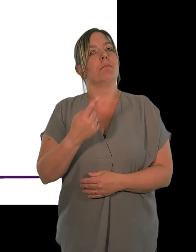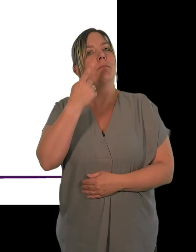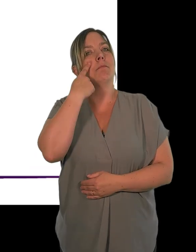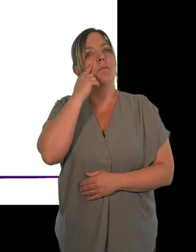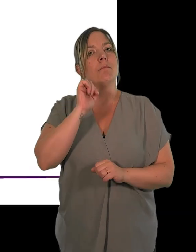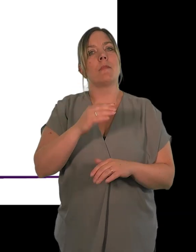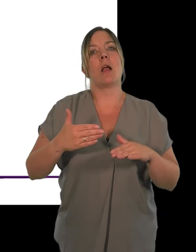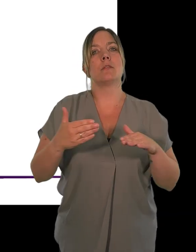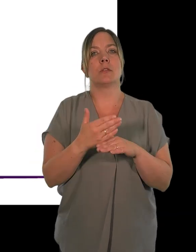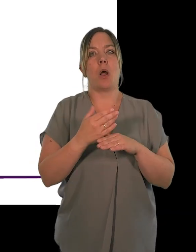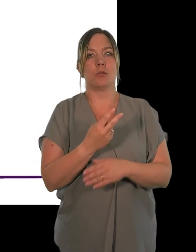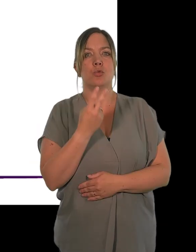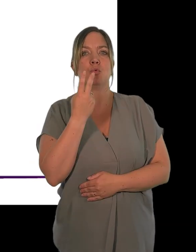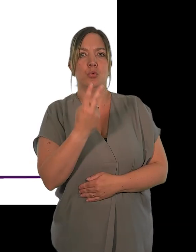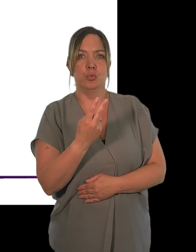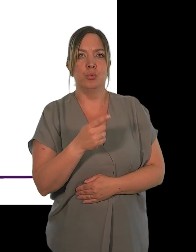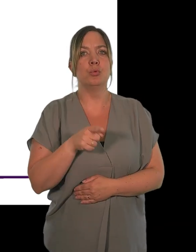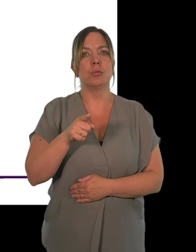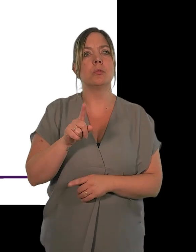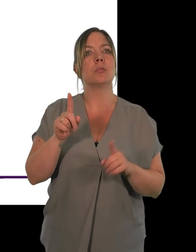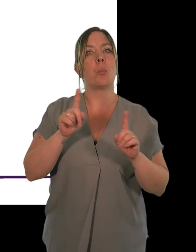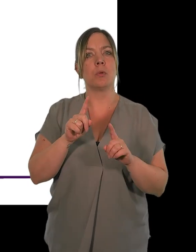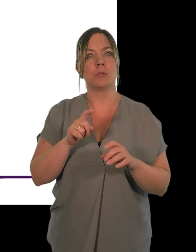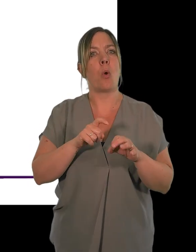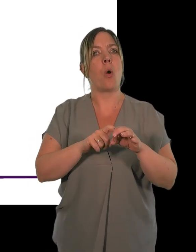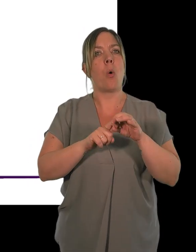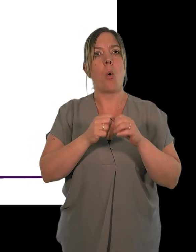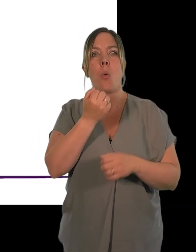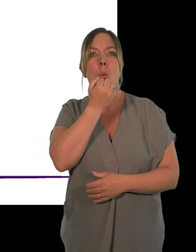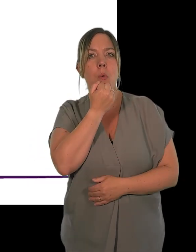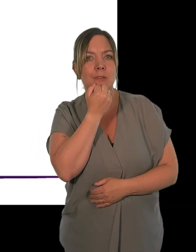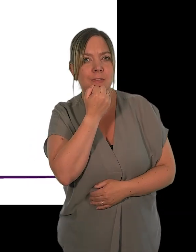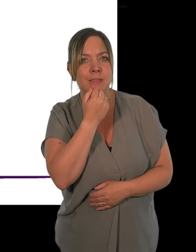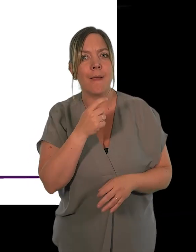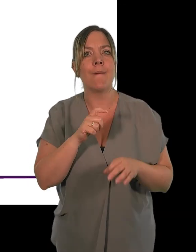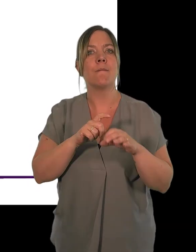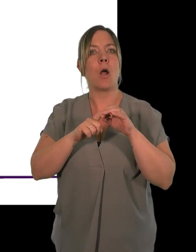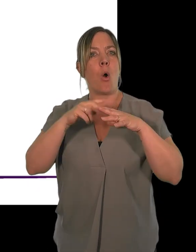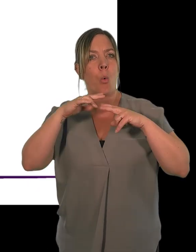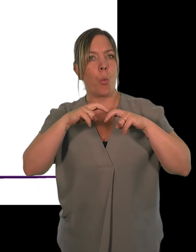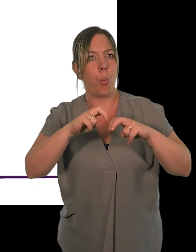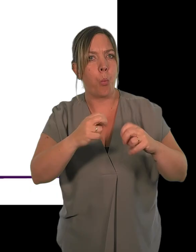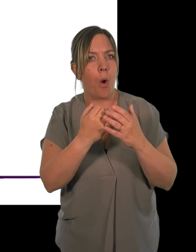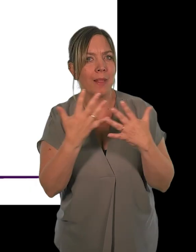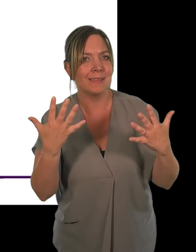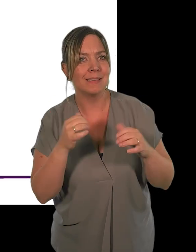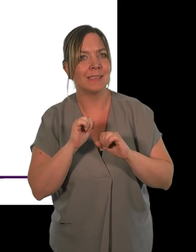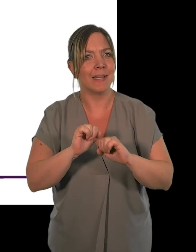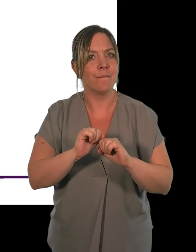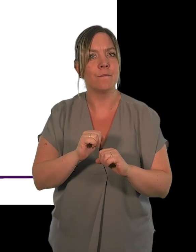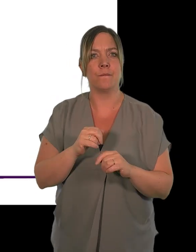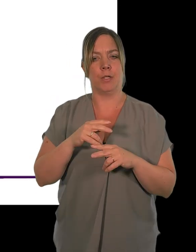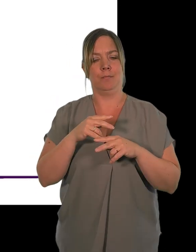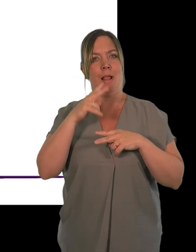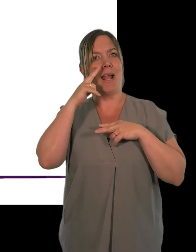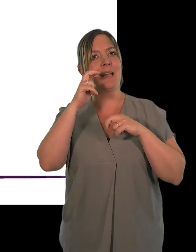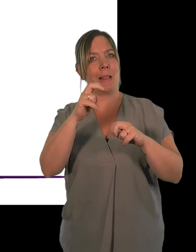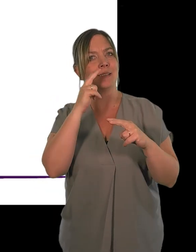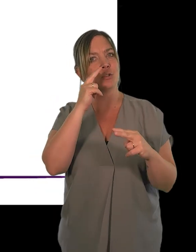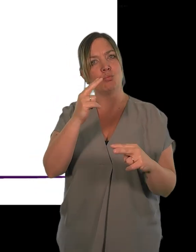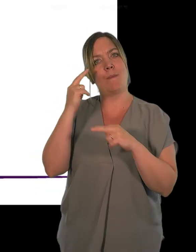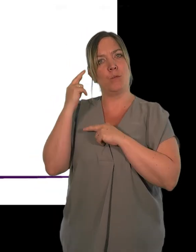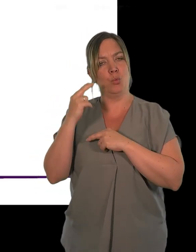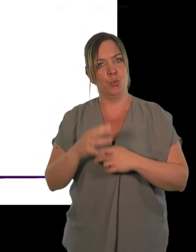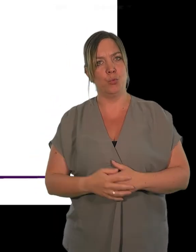Now let's look at task 2, which is a quantitative and qualitative analysis review.